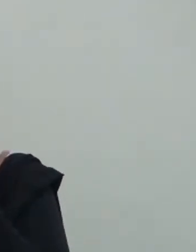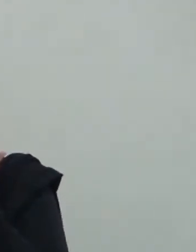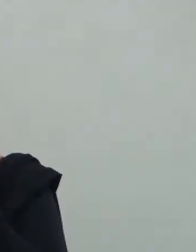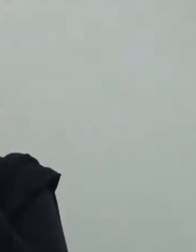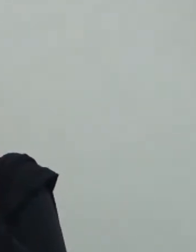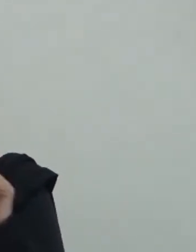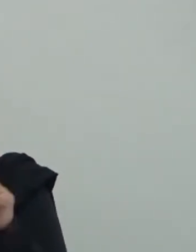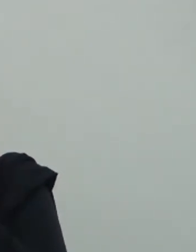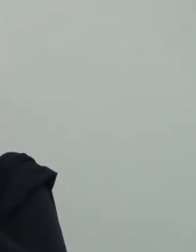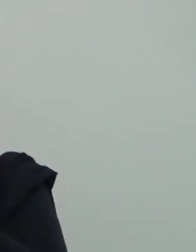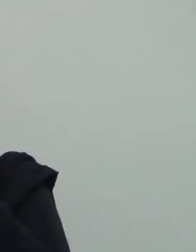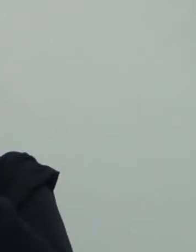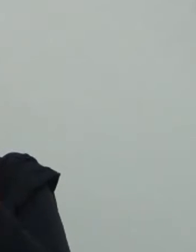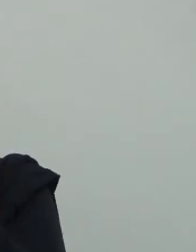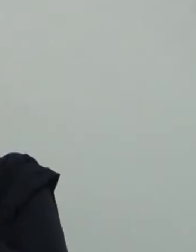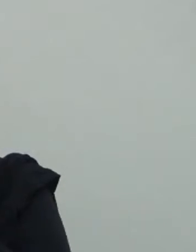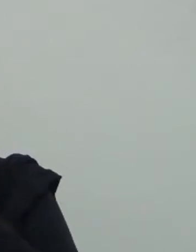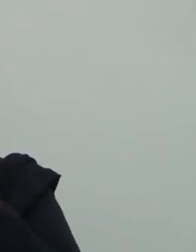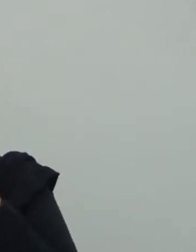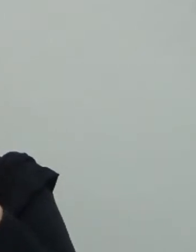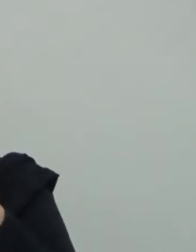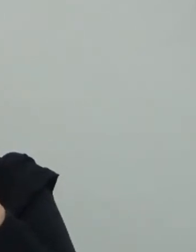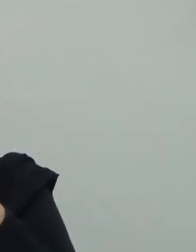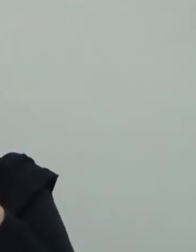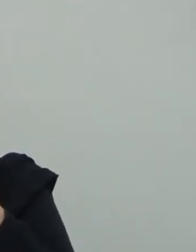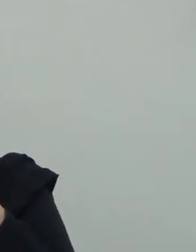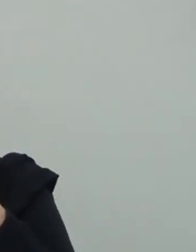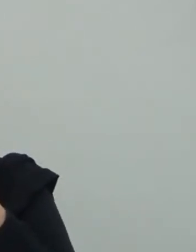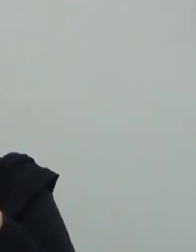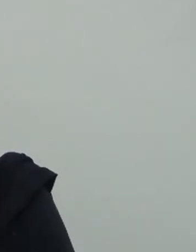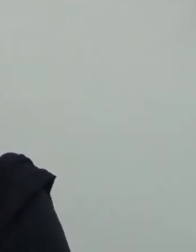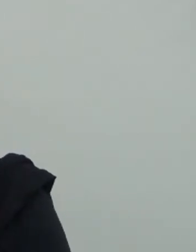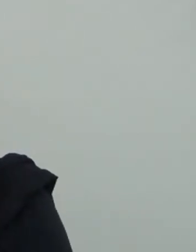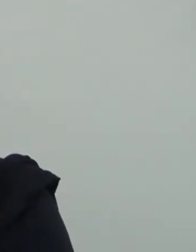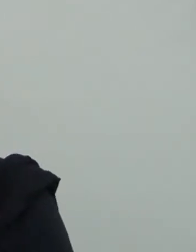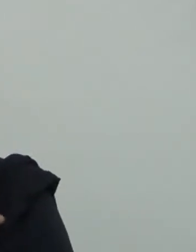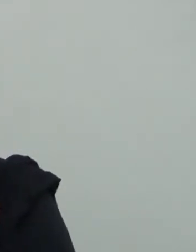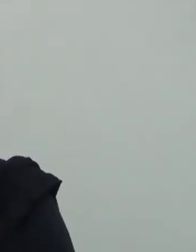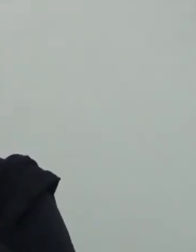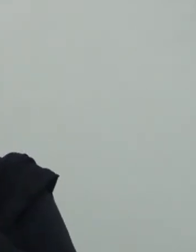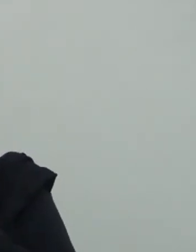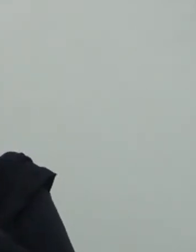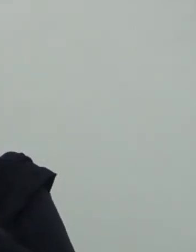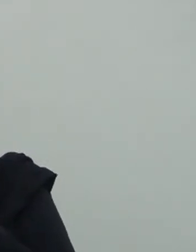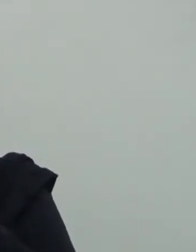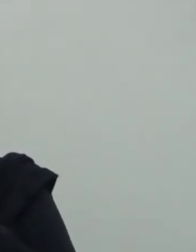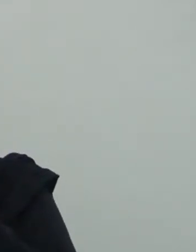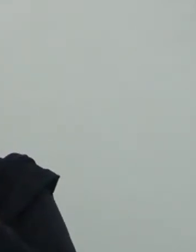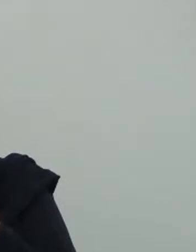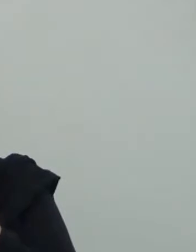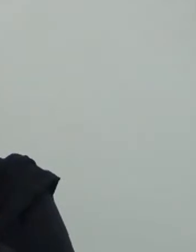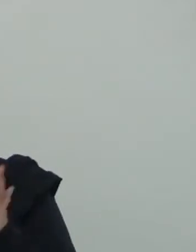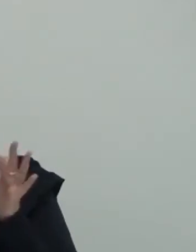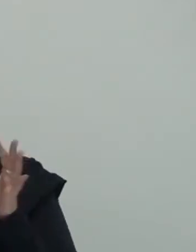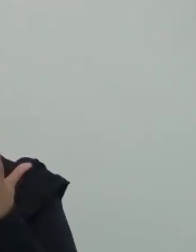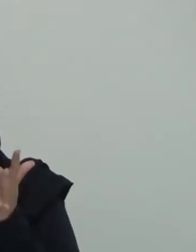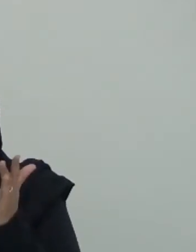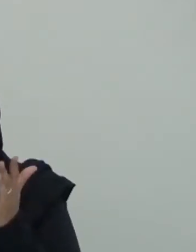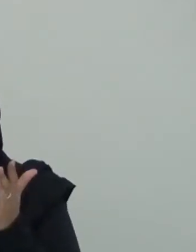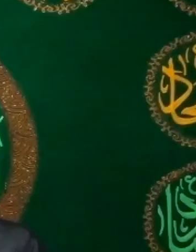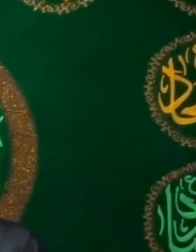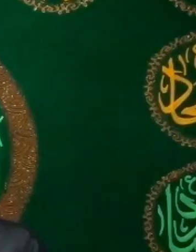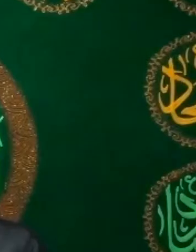Quran. Obligation in certain circumstances, or ethical obligation. We have two types of obligations. One